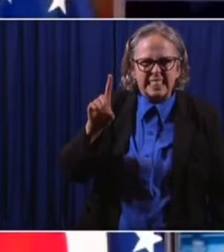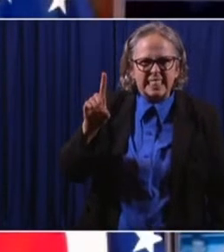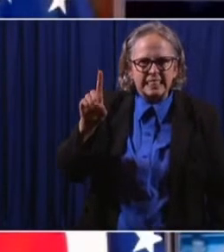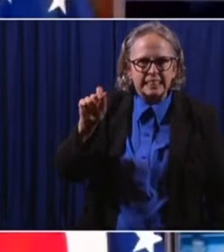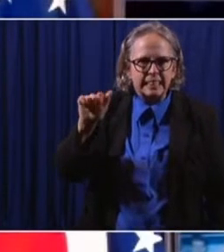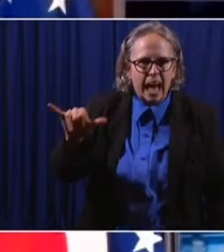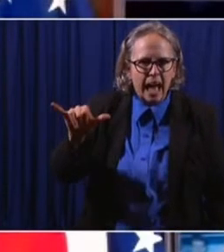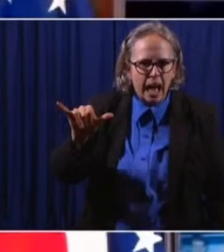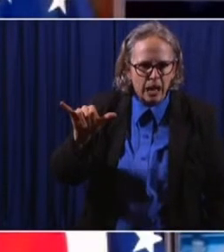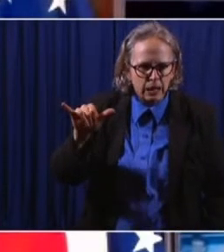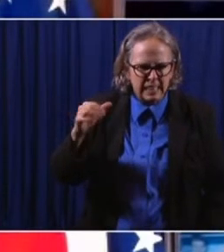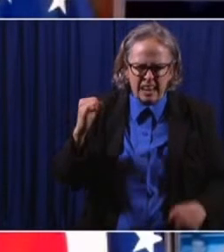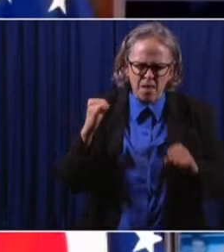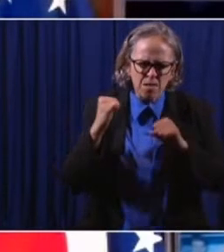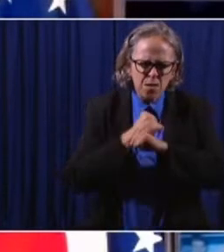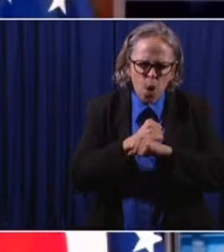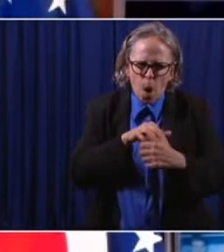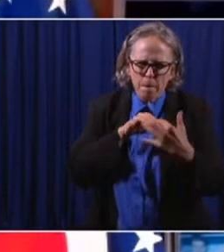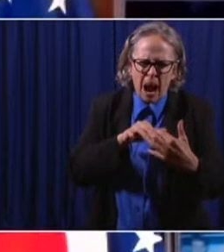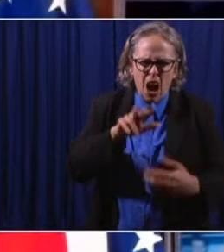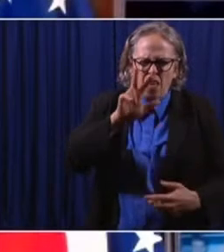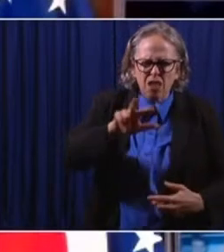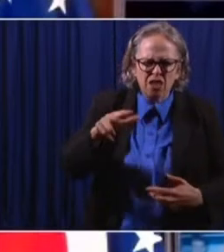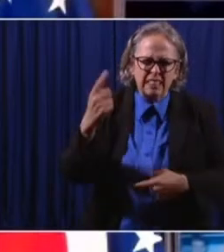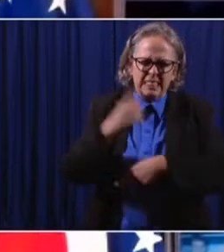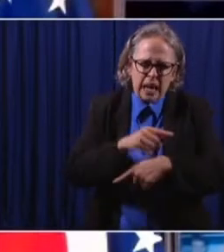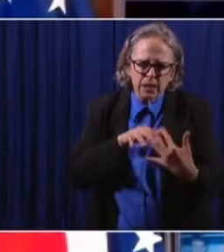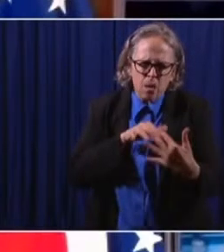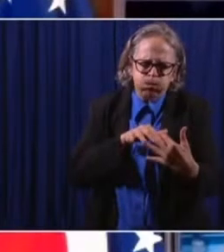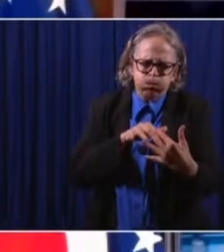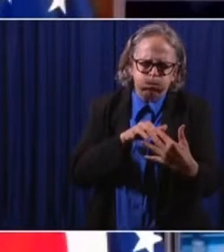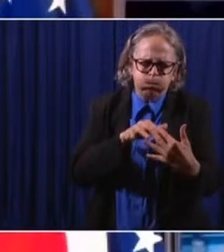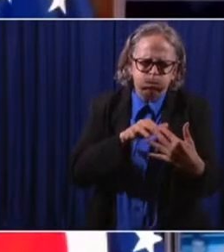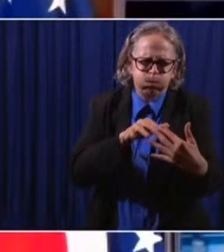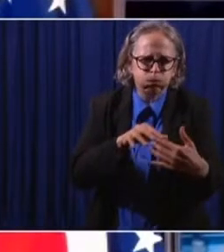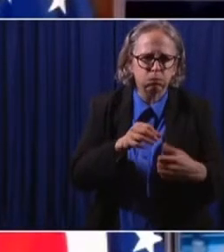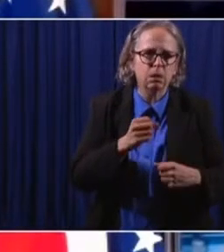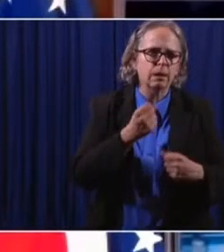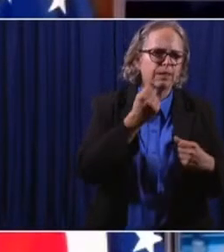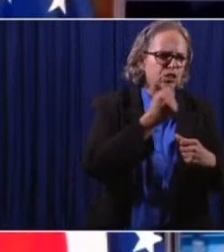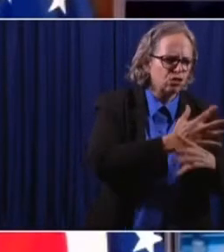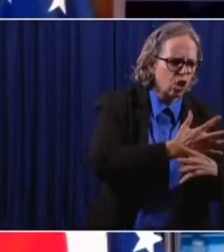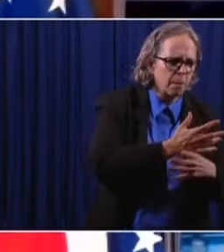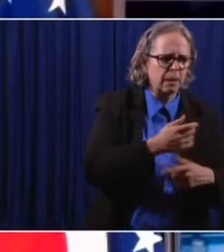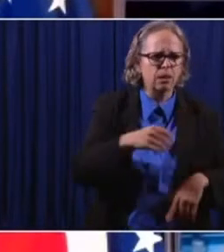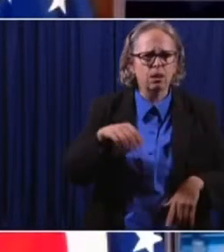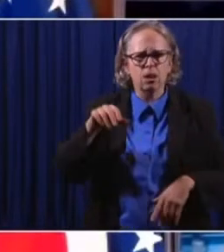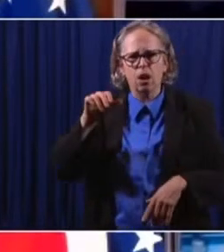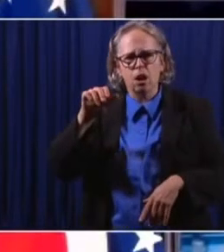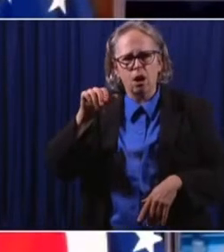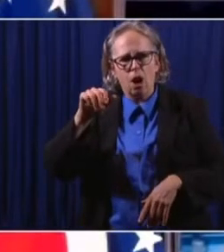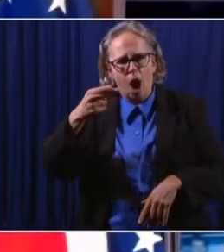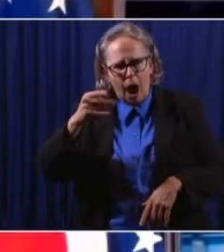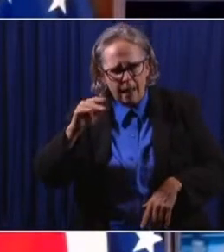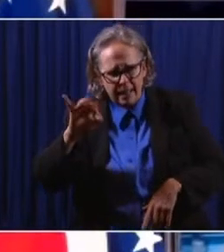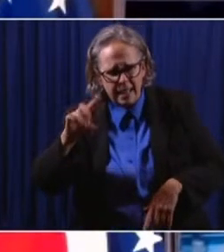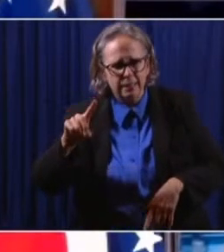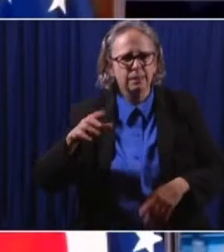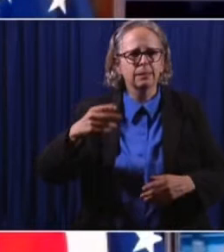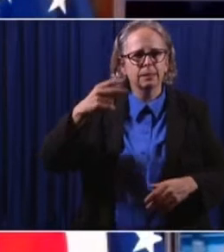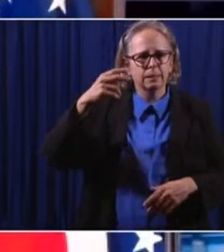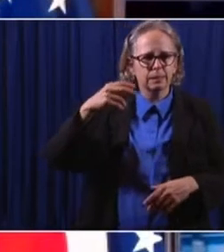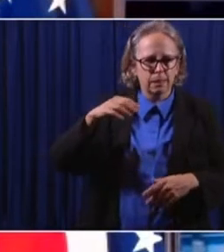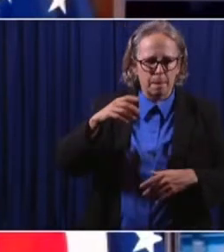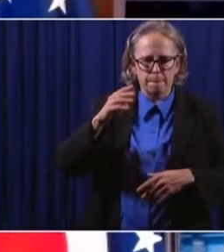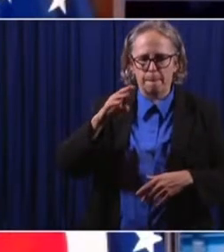and he also fought in Holland, Belgium, and Germany. And among his awards, Jim earned the Bronze Star